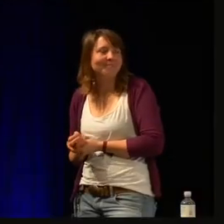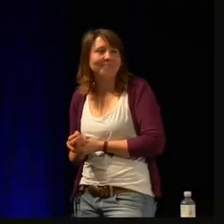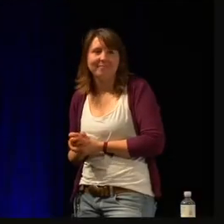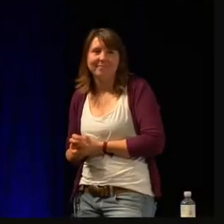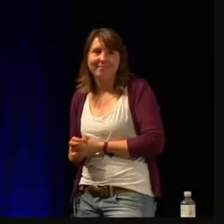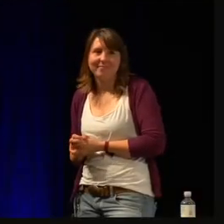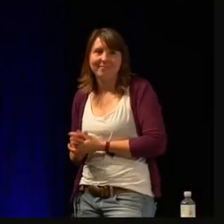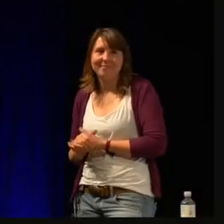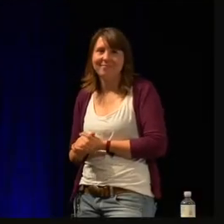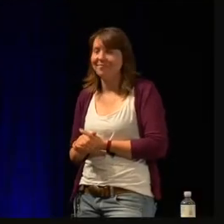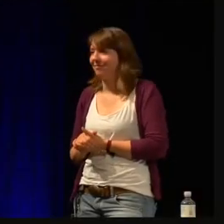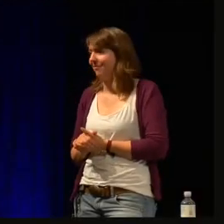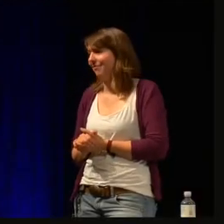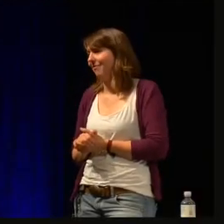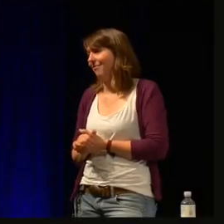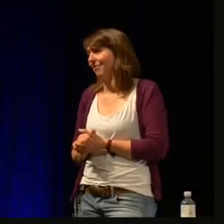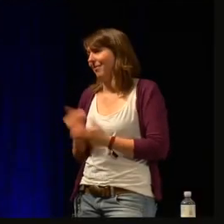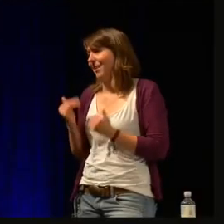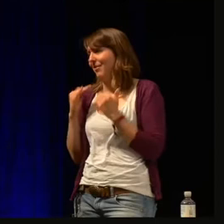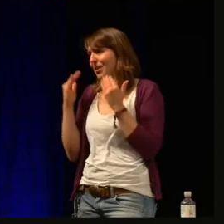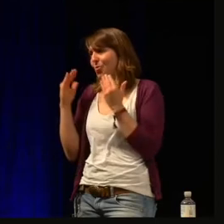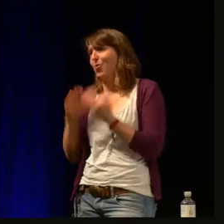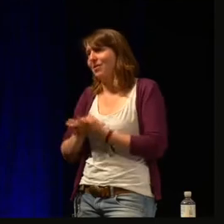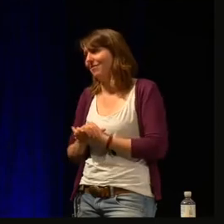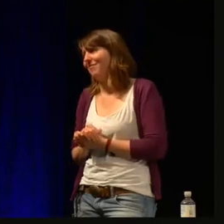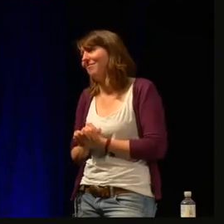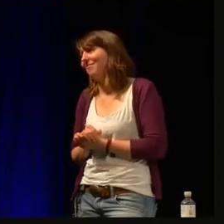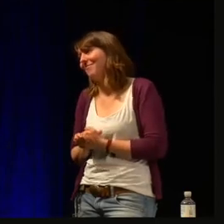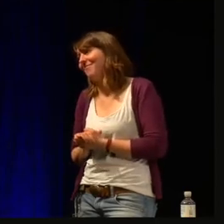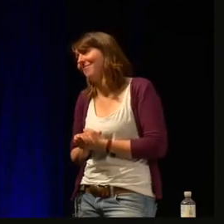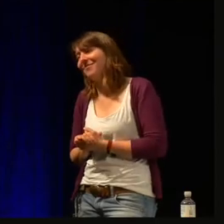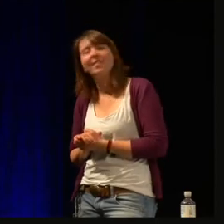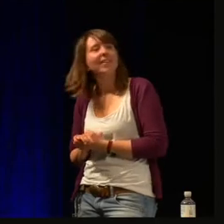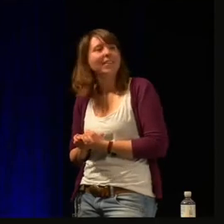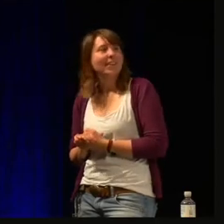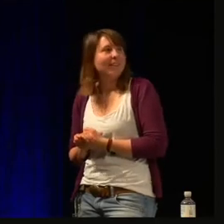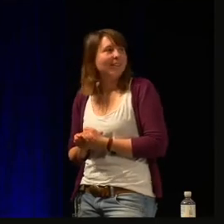ongoingly, on a constant basis.